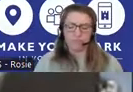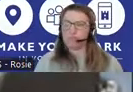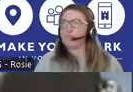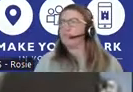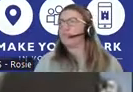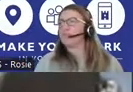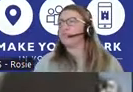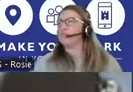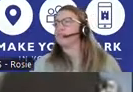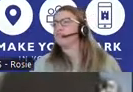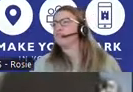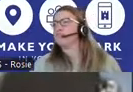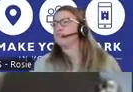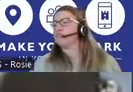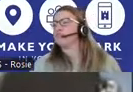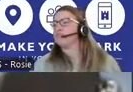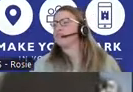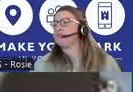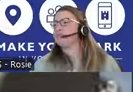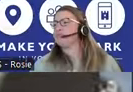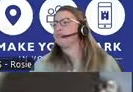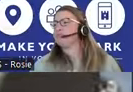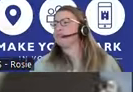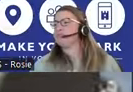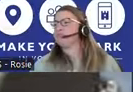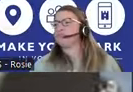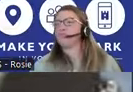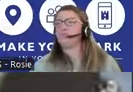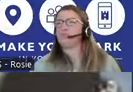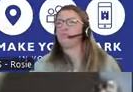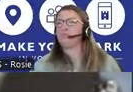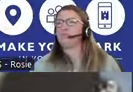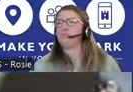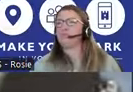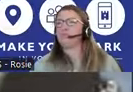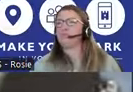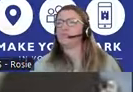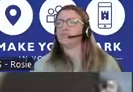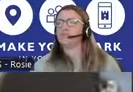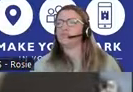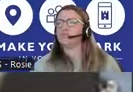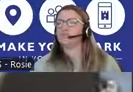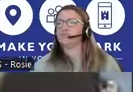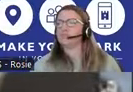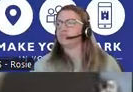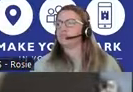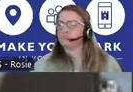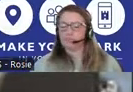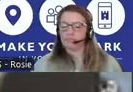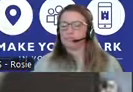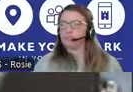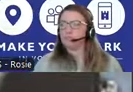her community, speaking the language. And we use WhatsApp groups to reach out to the community that we were working